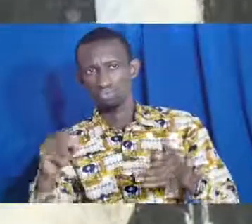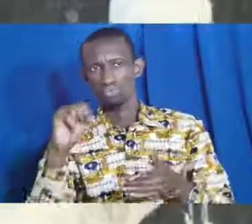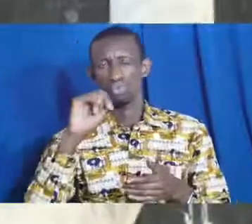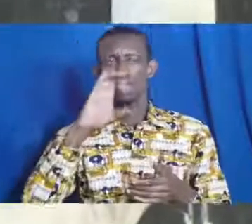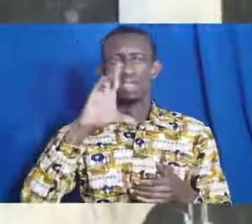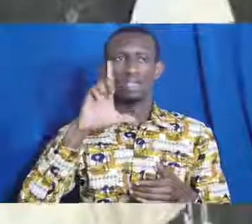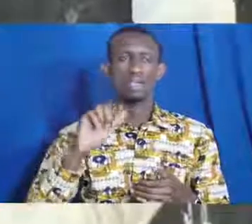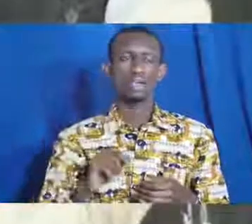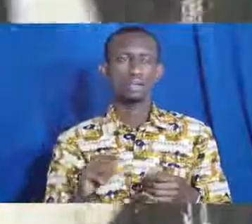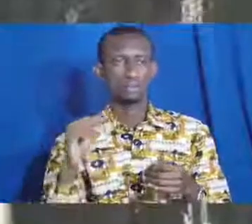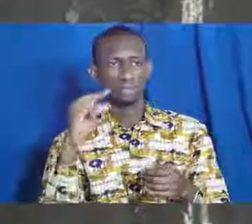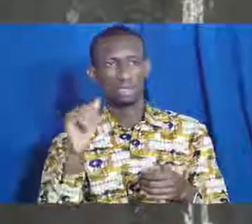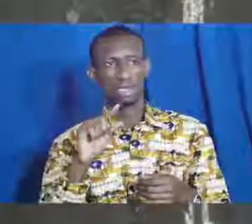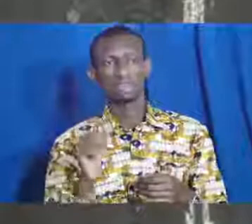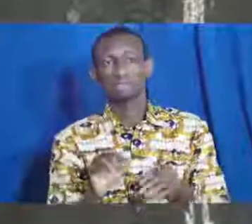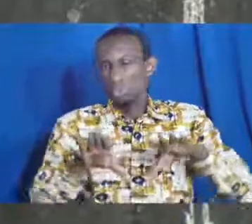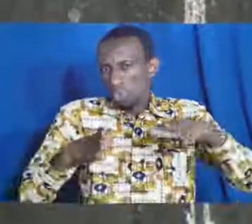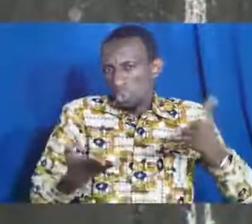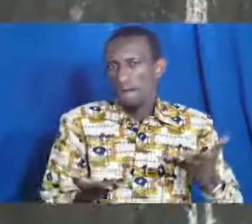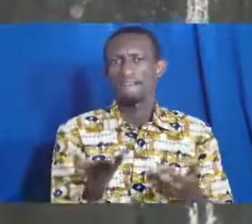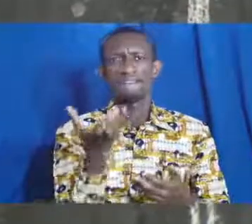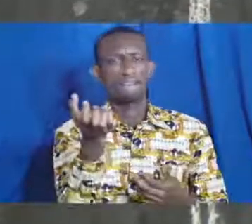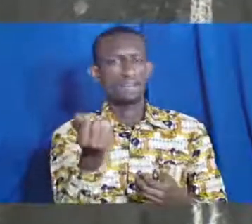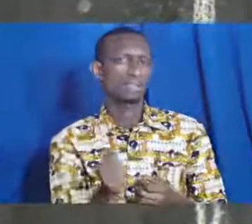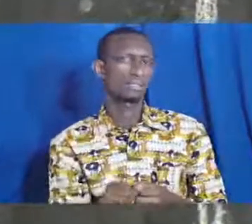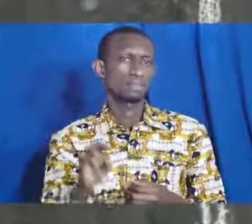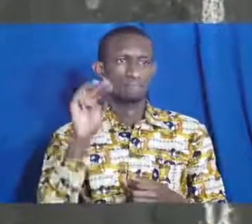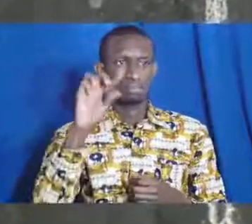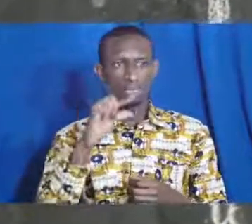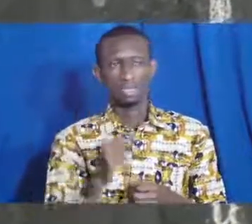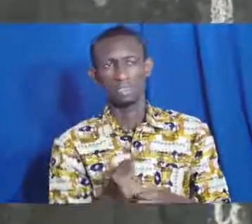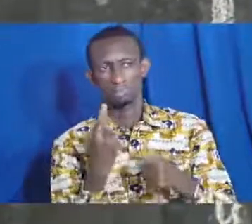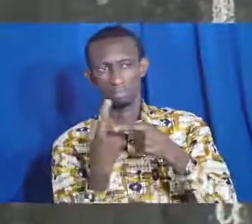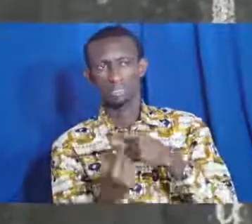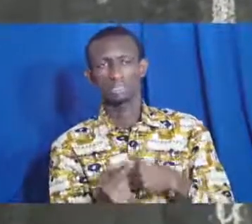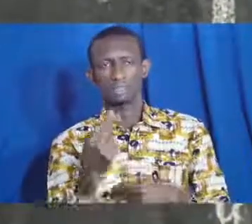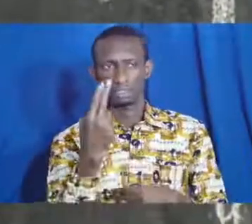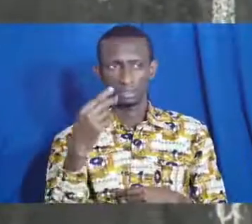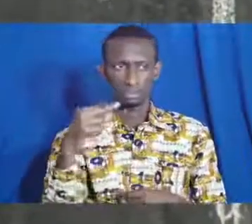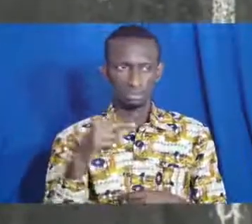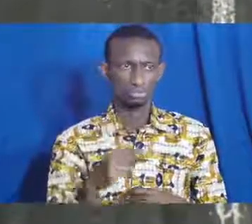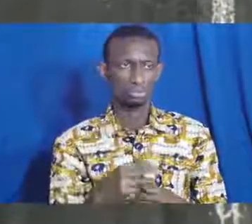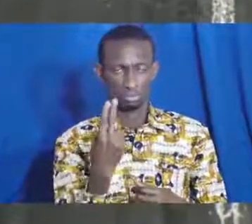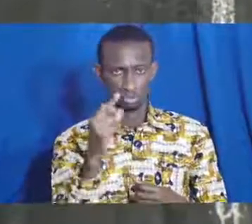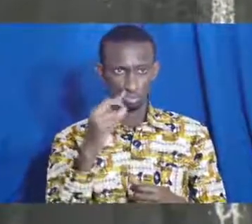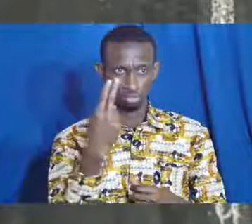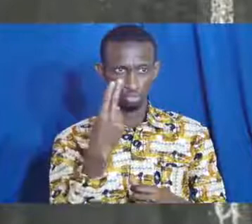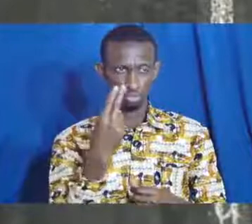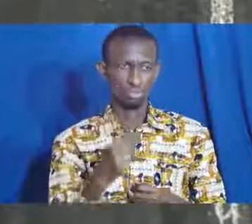acid. Or you can have either magnesium with the sulfuric